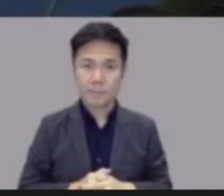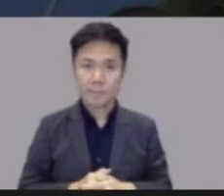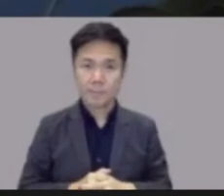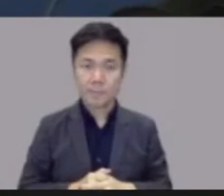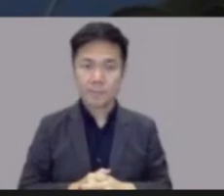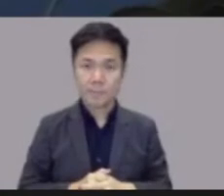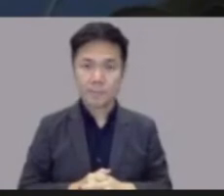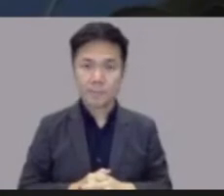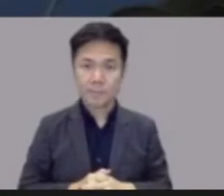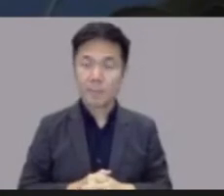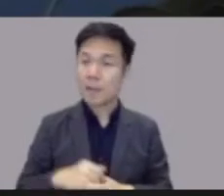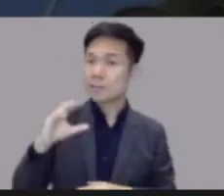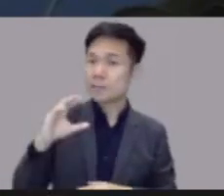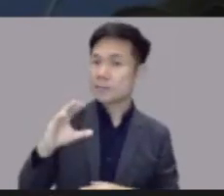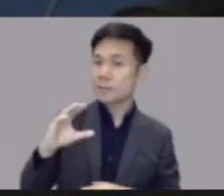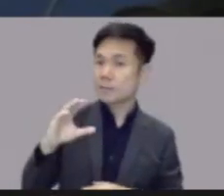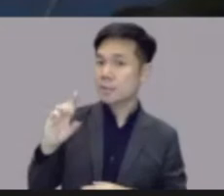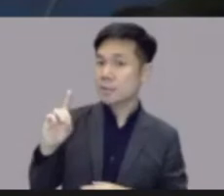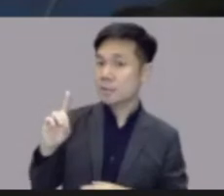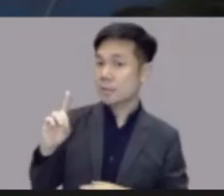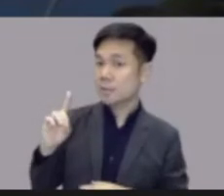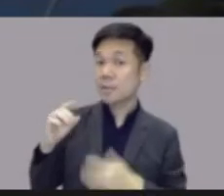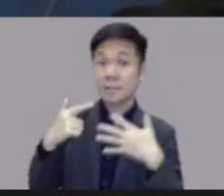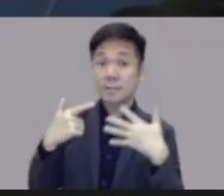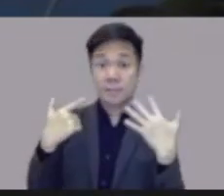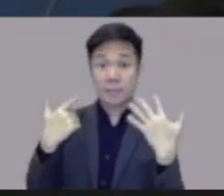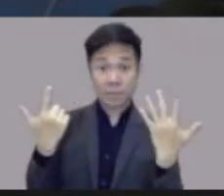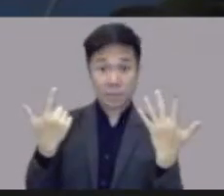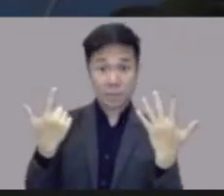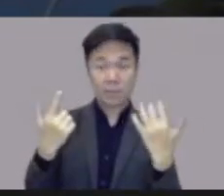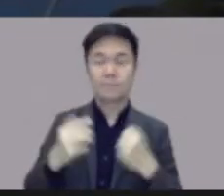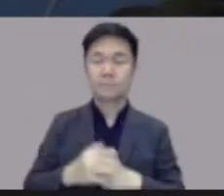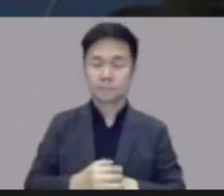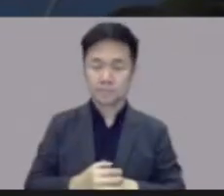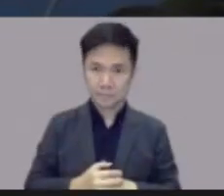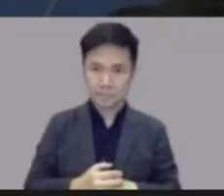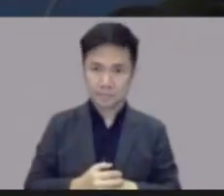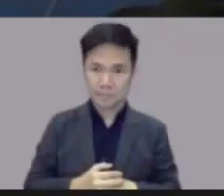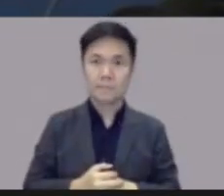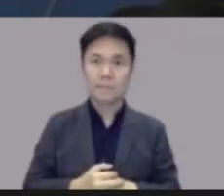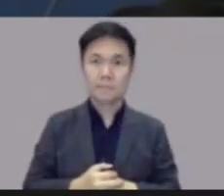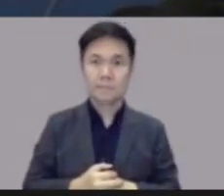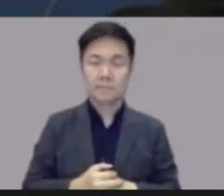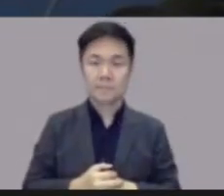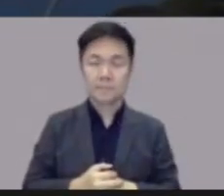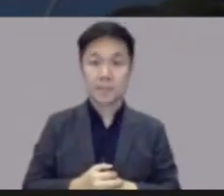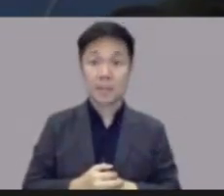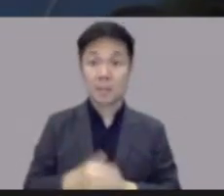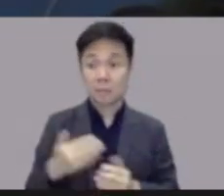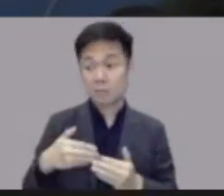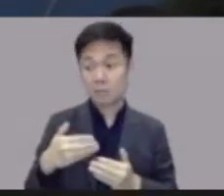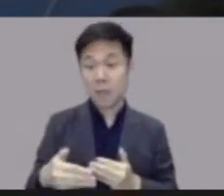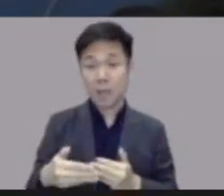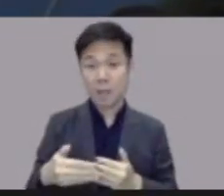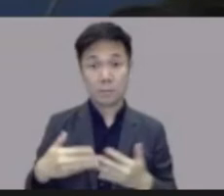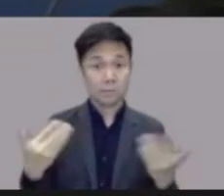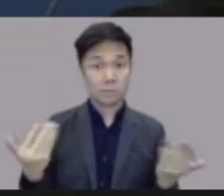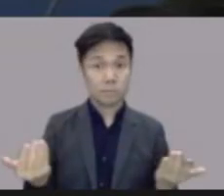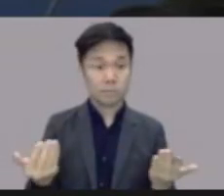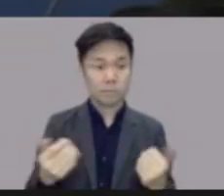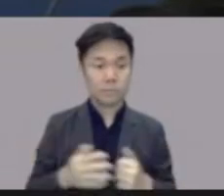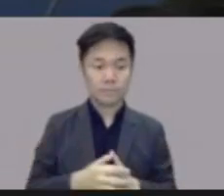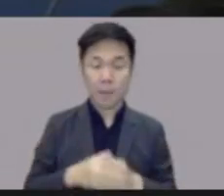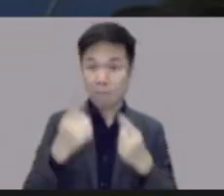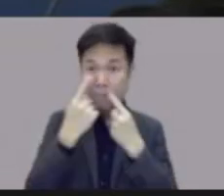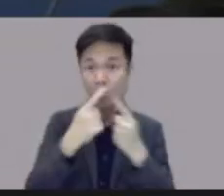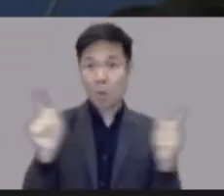cd7 7th session so this uh the outcome document I mean draft outcome document